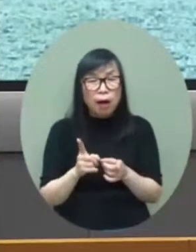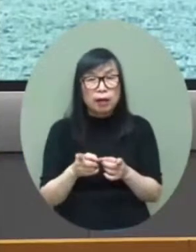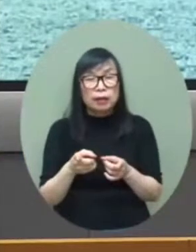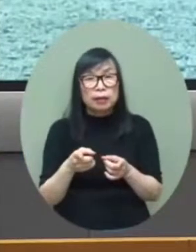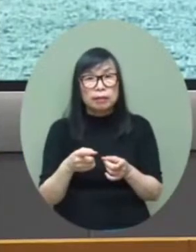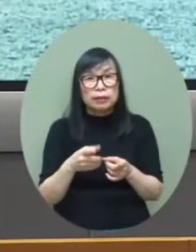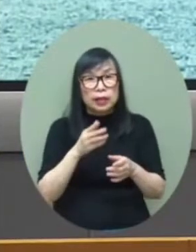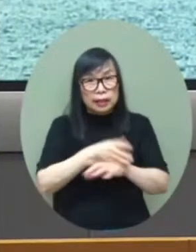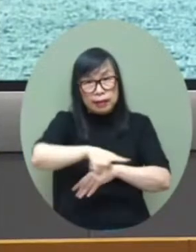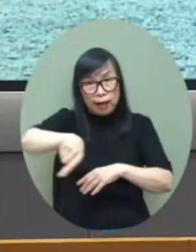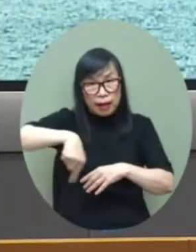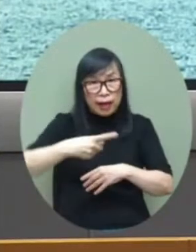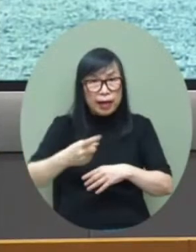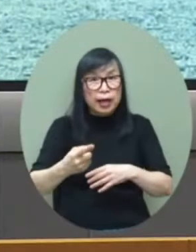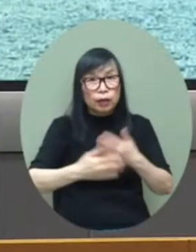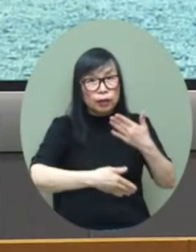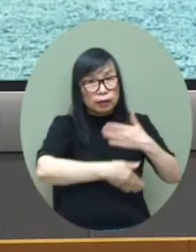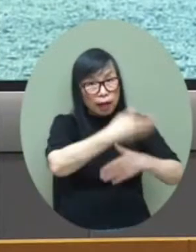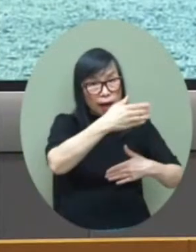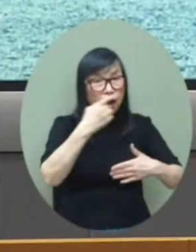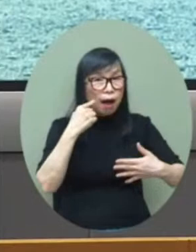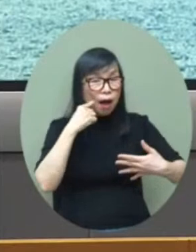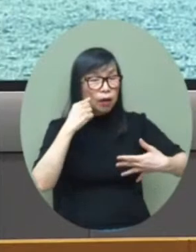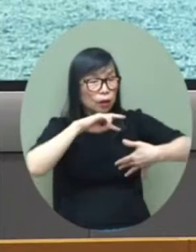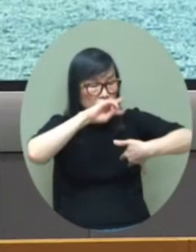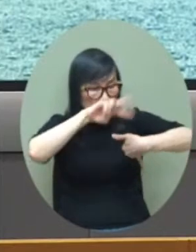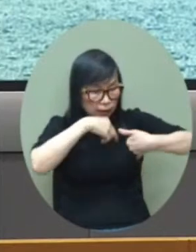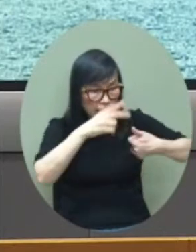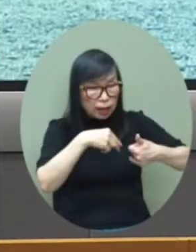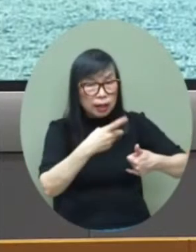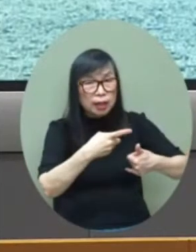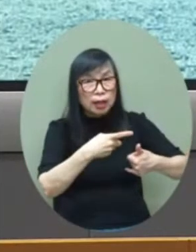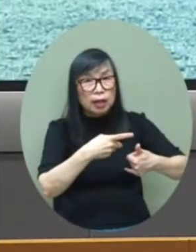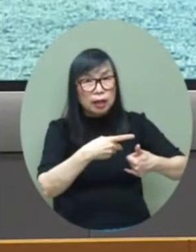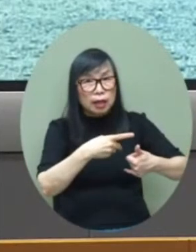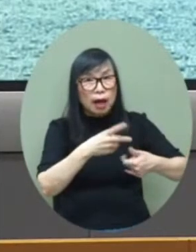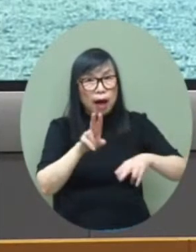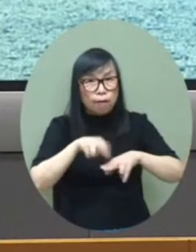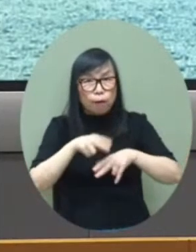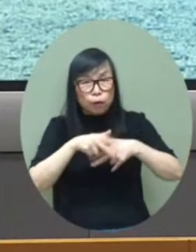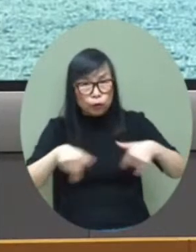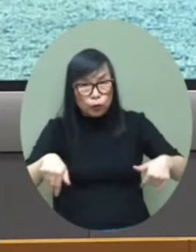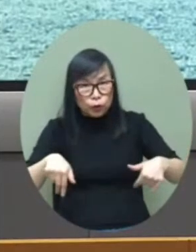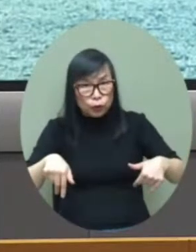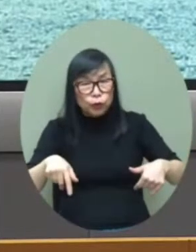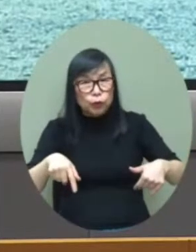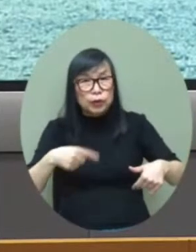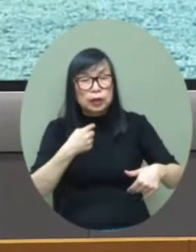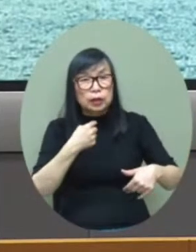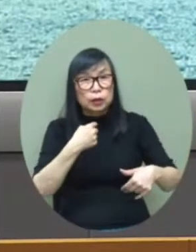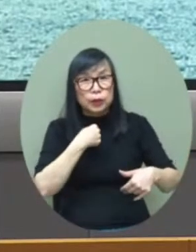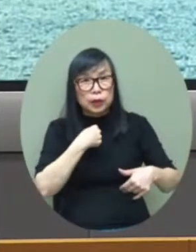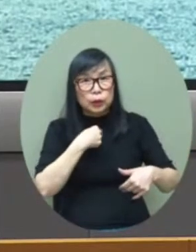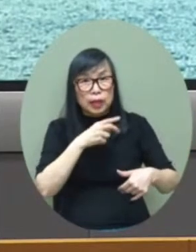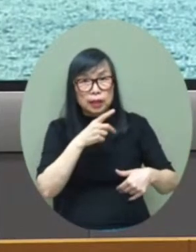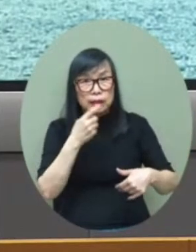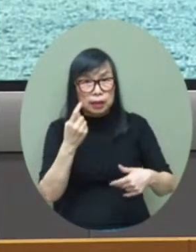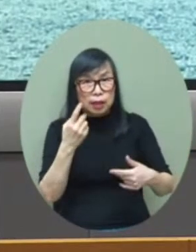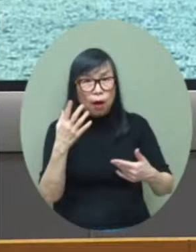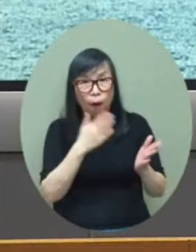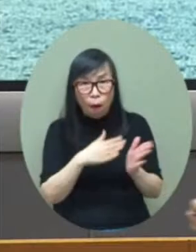for those who are picked up at the airport and also who are picked up at the